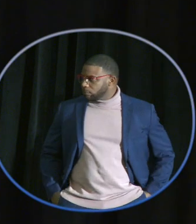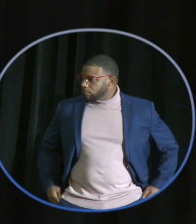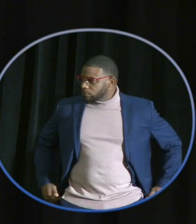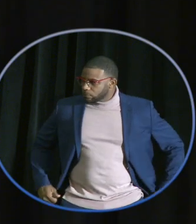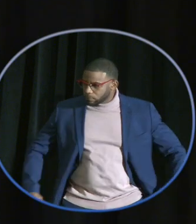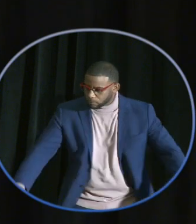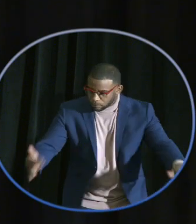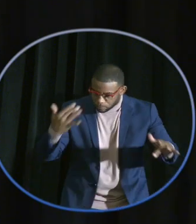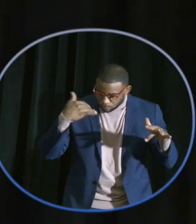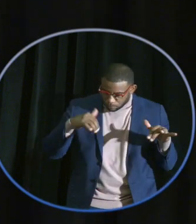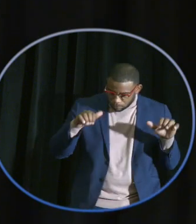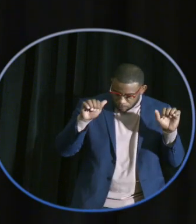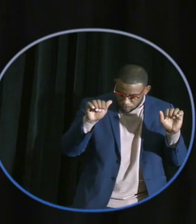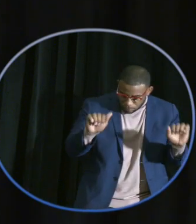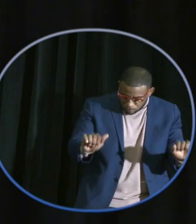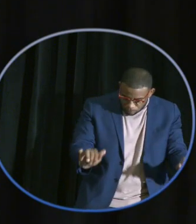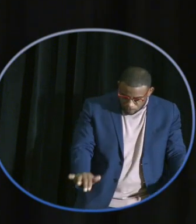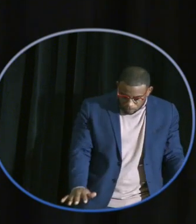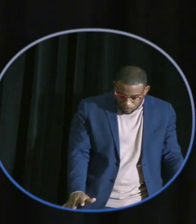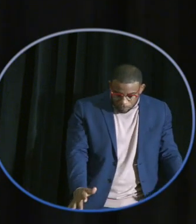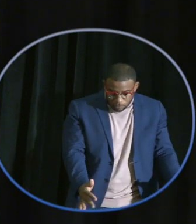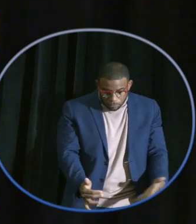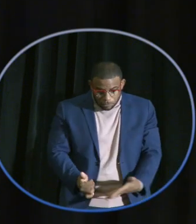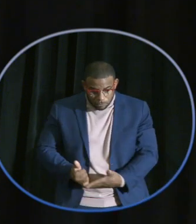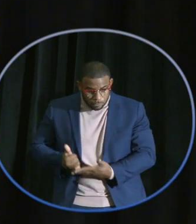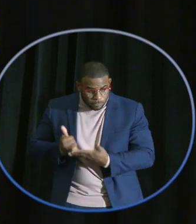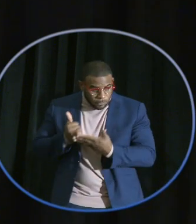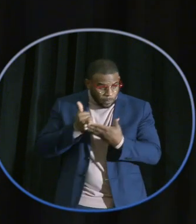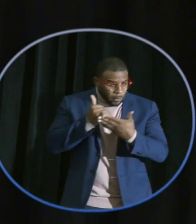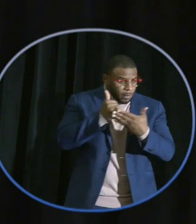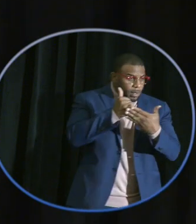If I can help